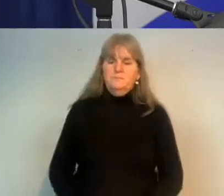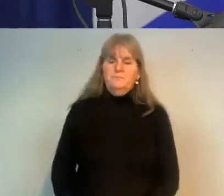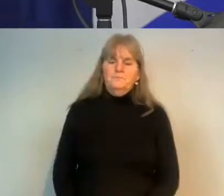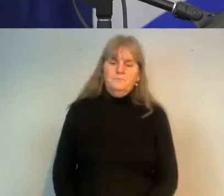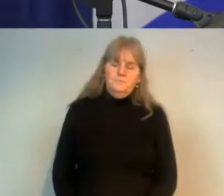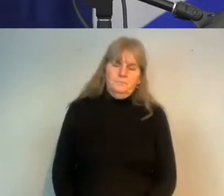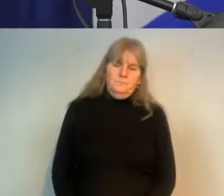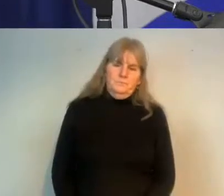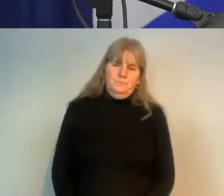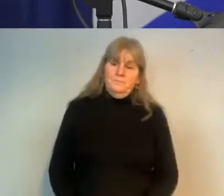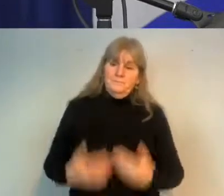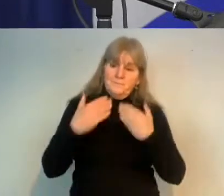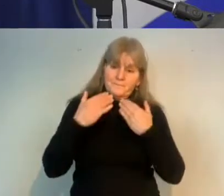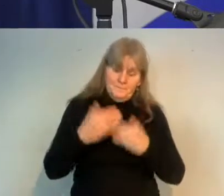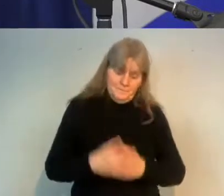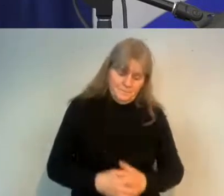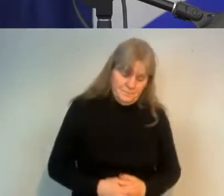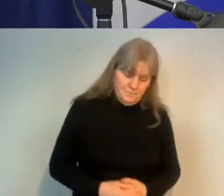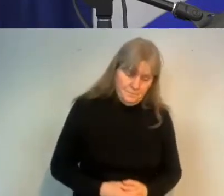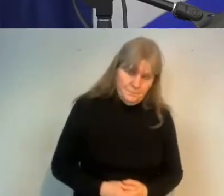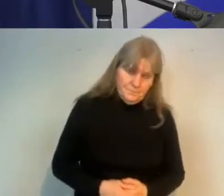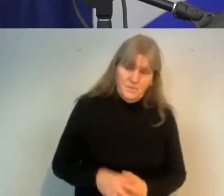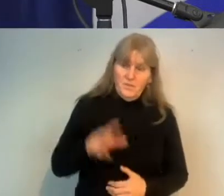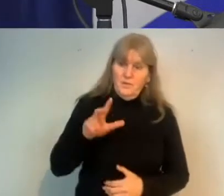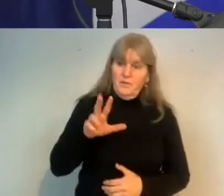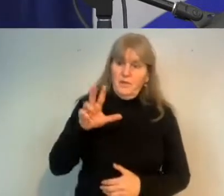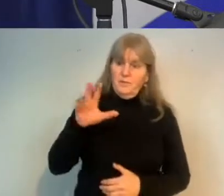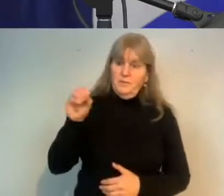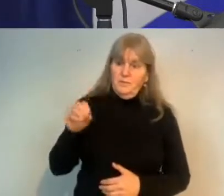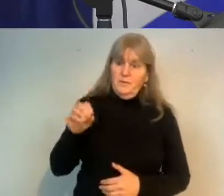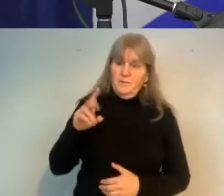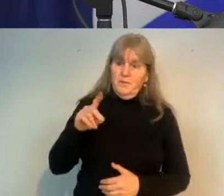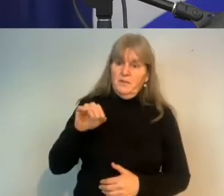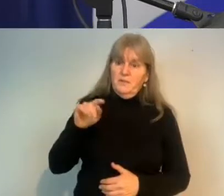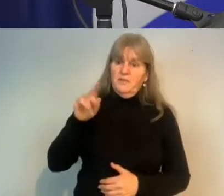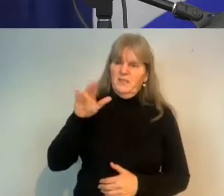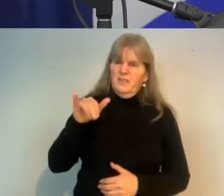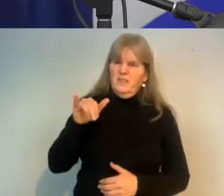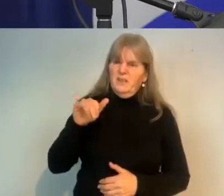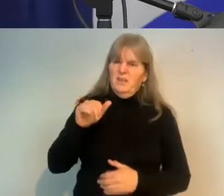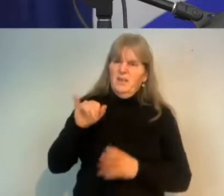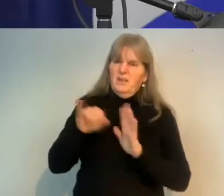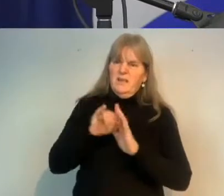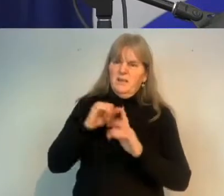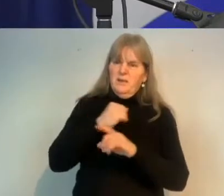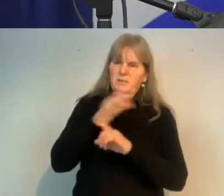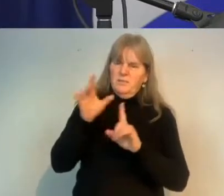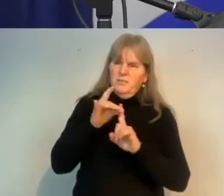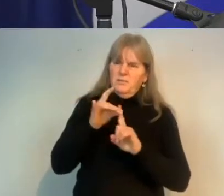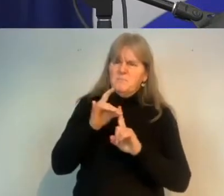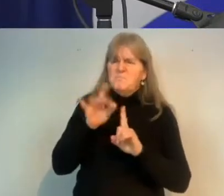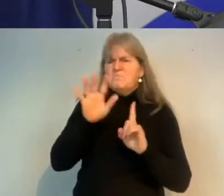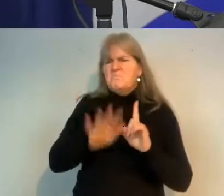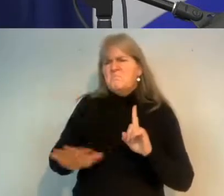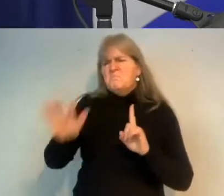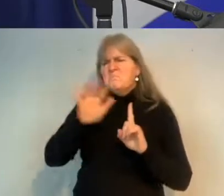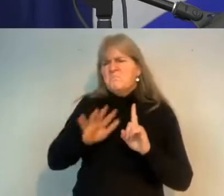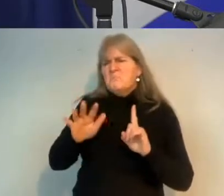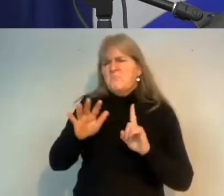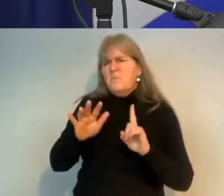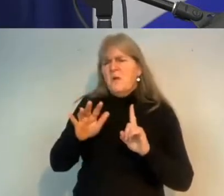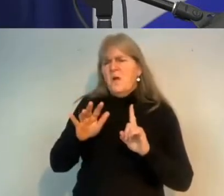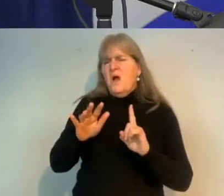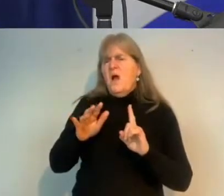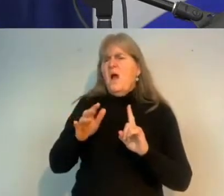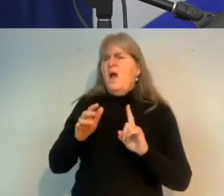Thank you. With that 35% positivity rate, could you give me a ballpark figure on how many undetected cases that